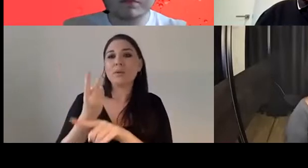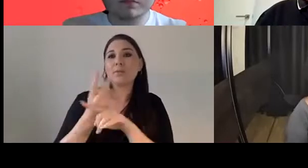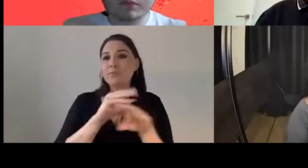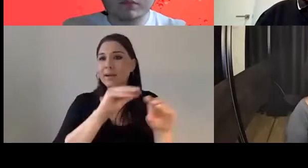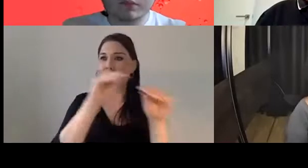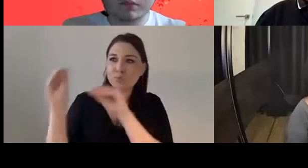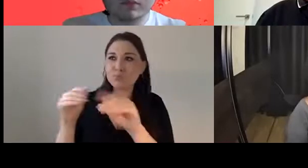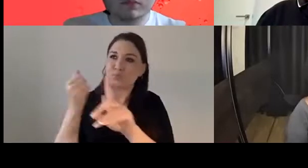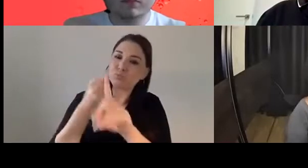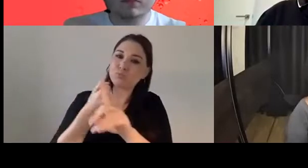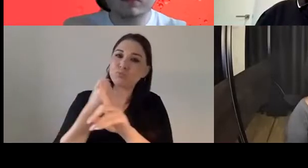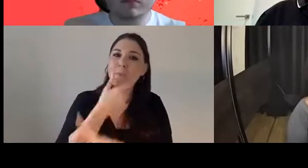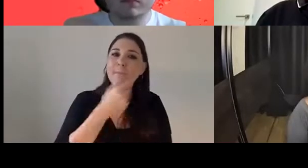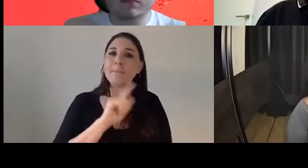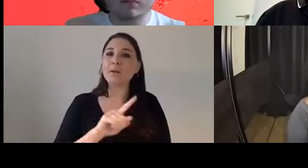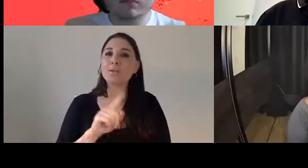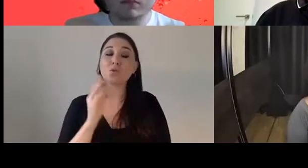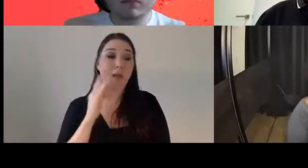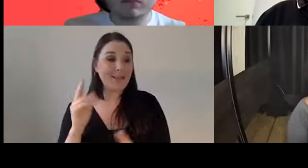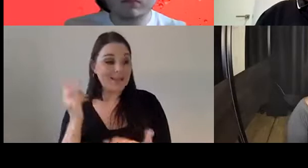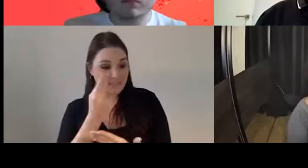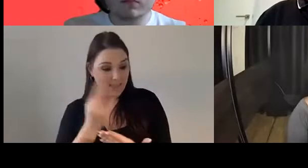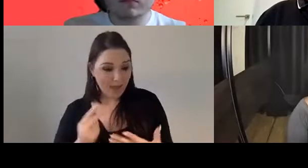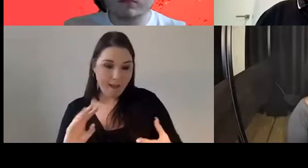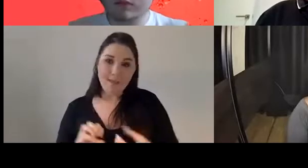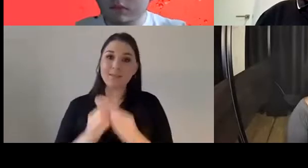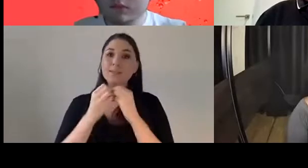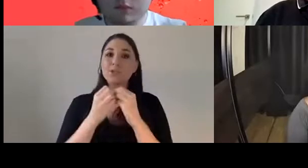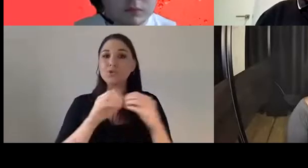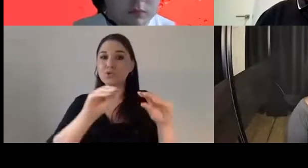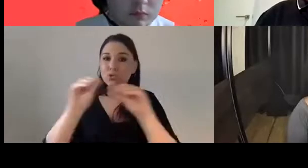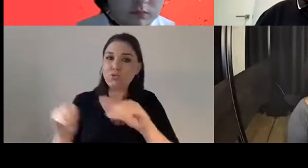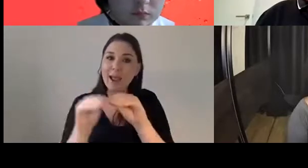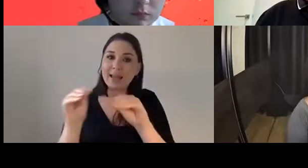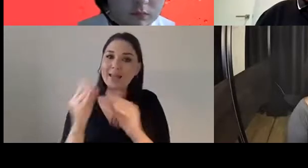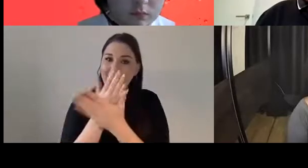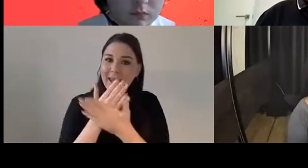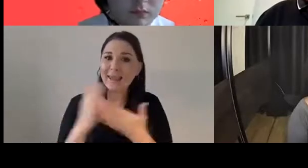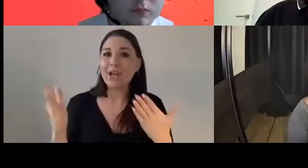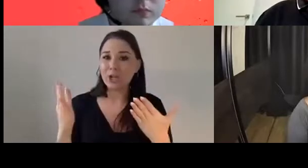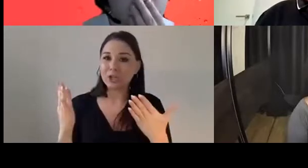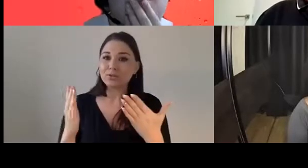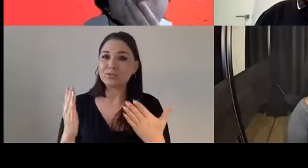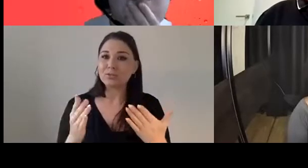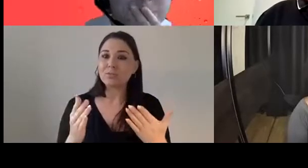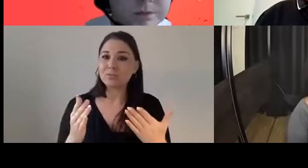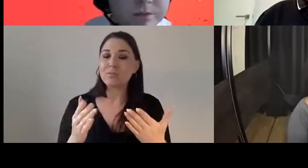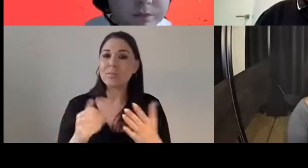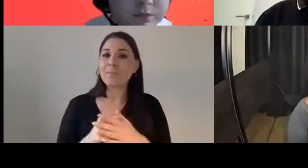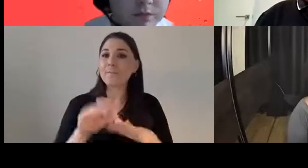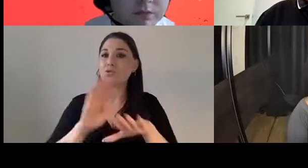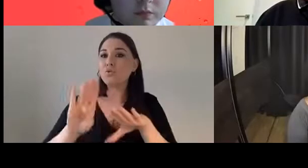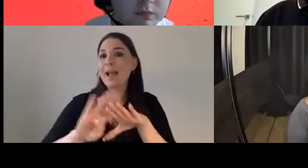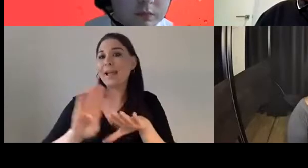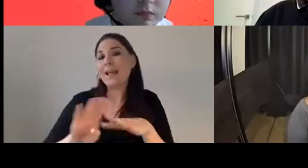social conditioning. So when you design training, you have to be very clear about the outcome that you want. Training doesn't